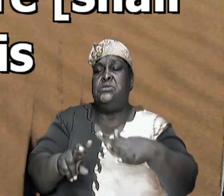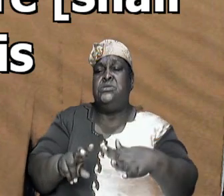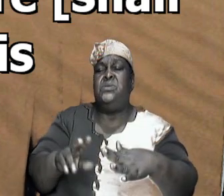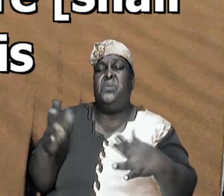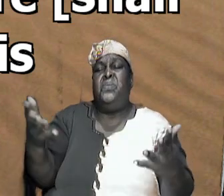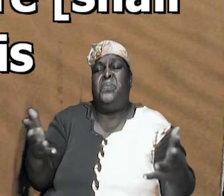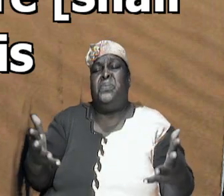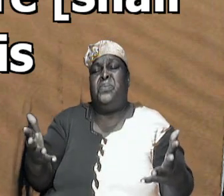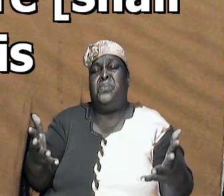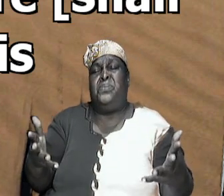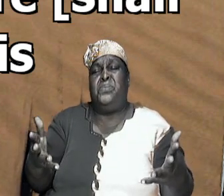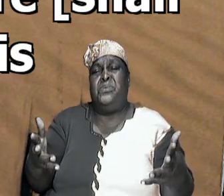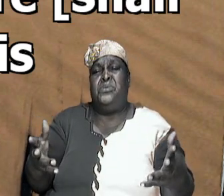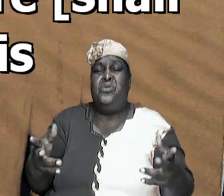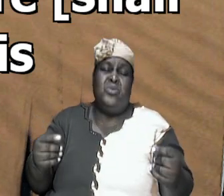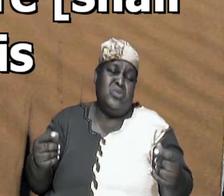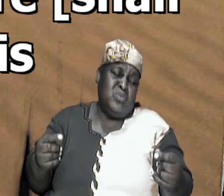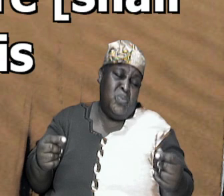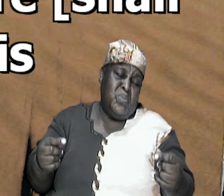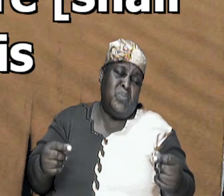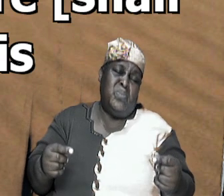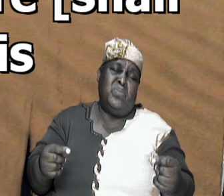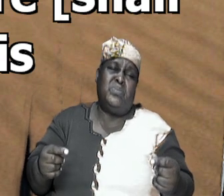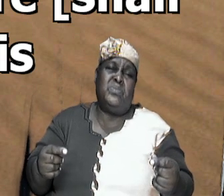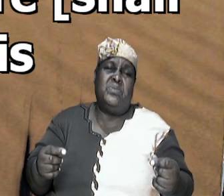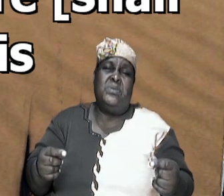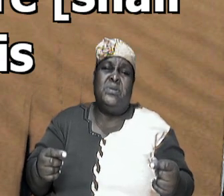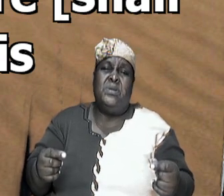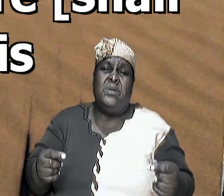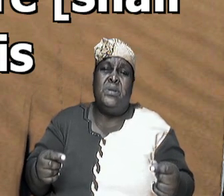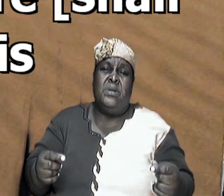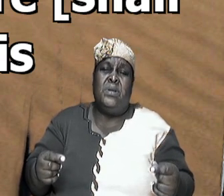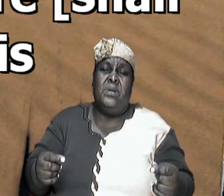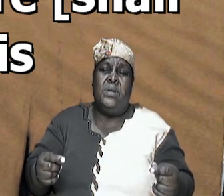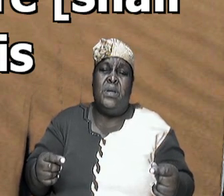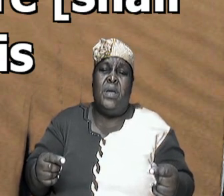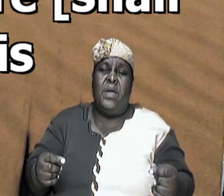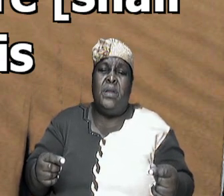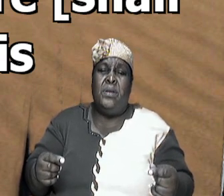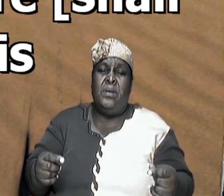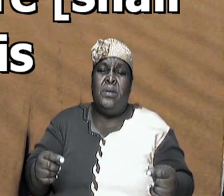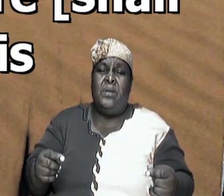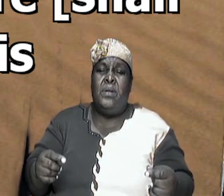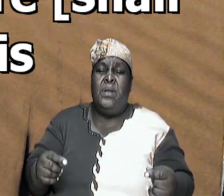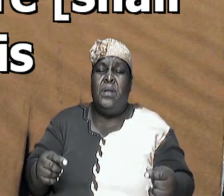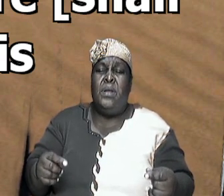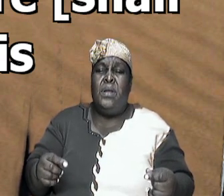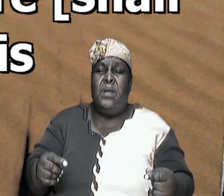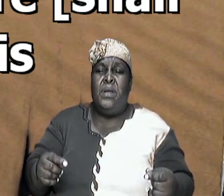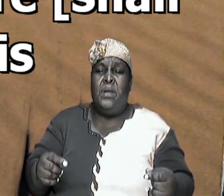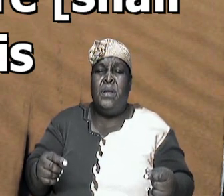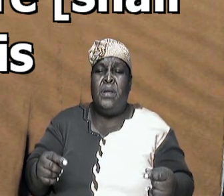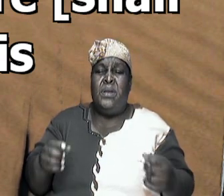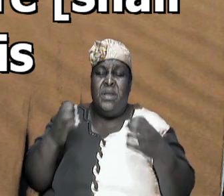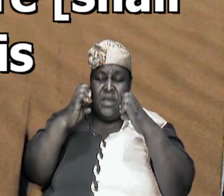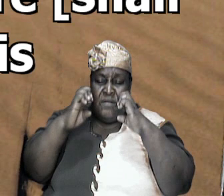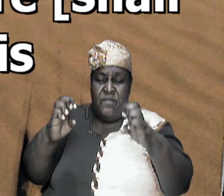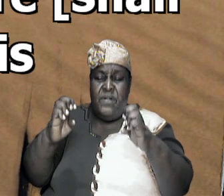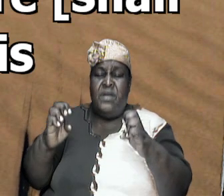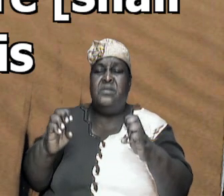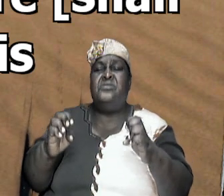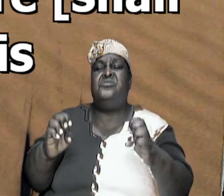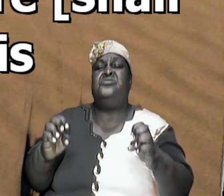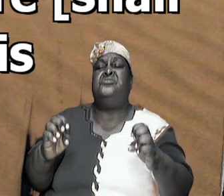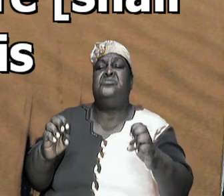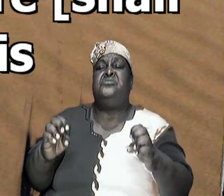else we are doing and whatever, you know, areas we are working in, whether it is evangelism or